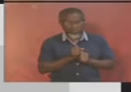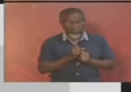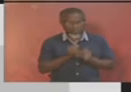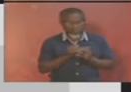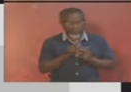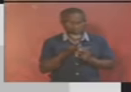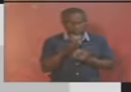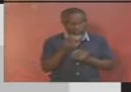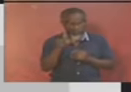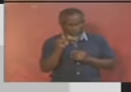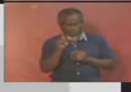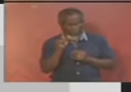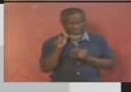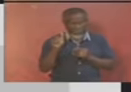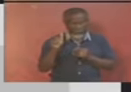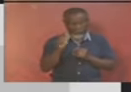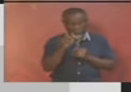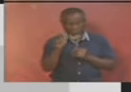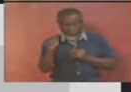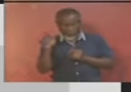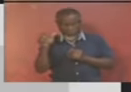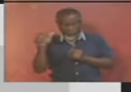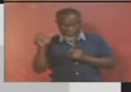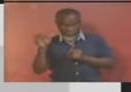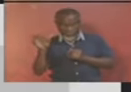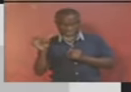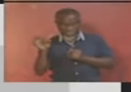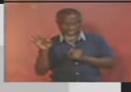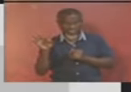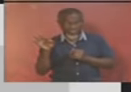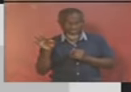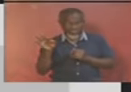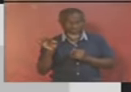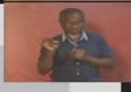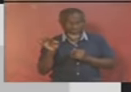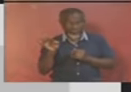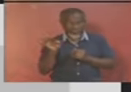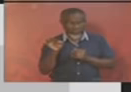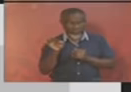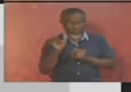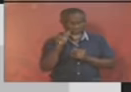if you add those two figures together. Separately, 20 to 39 accounts for